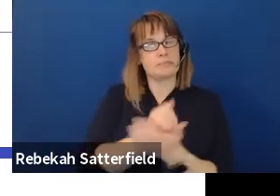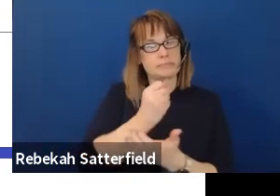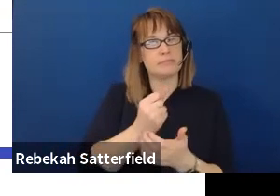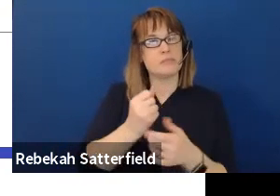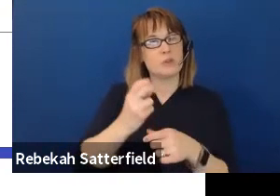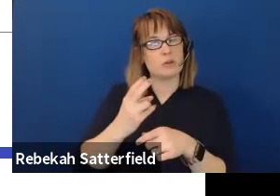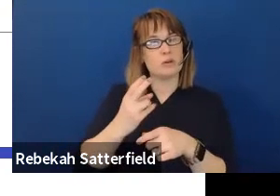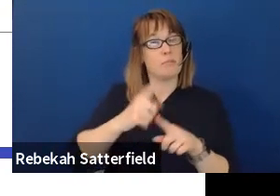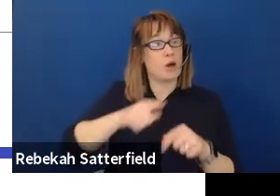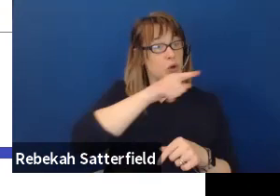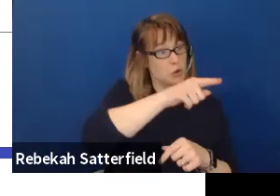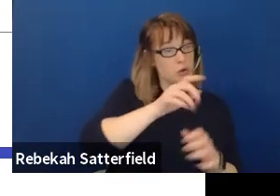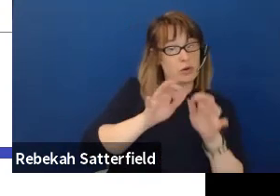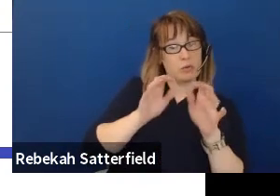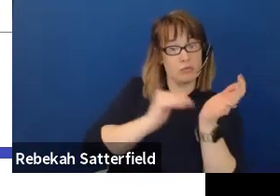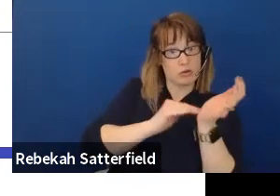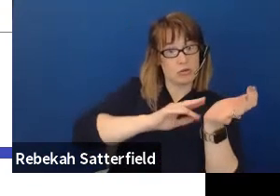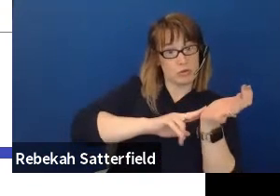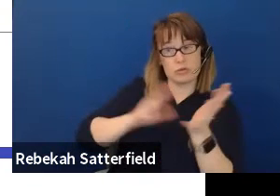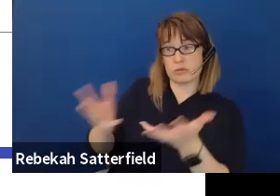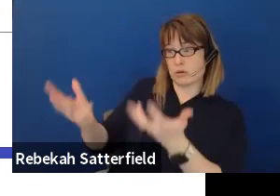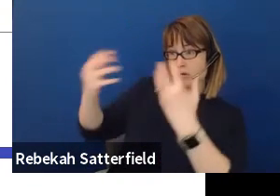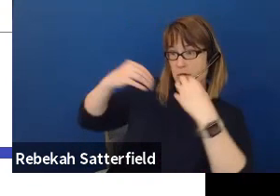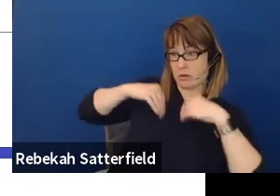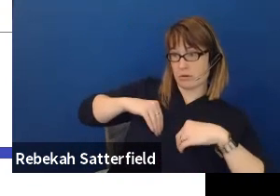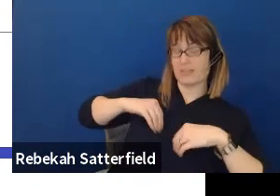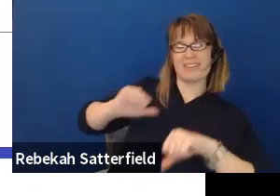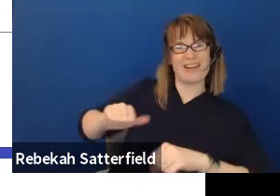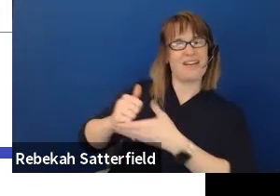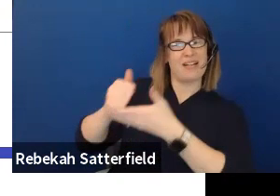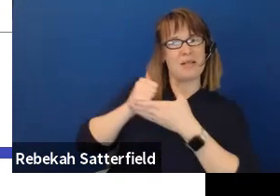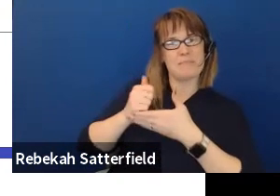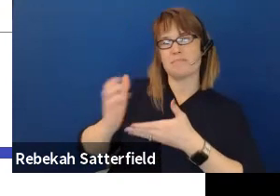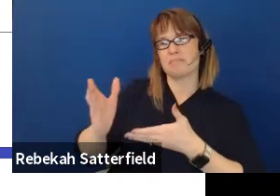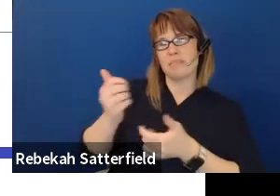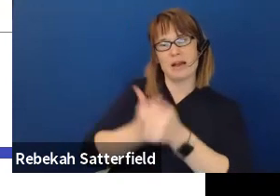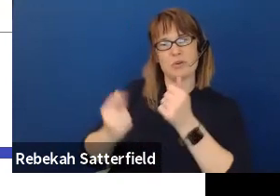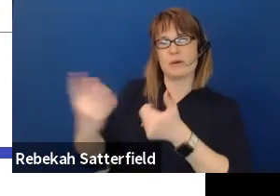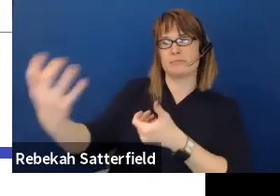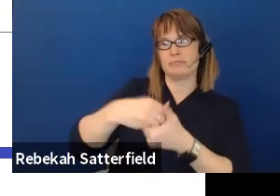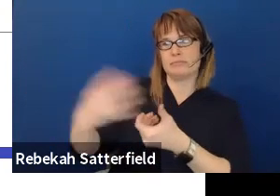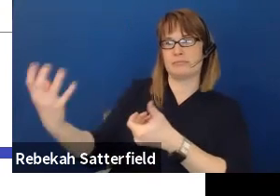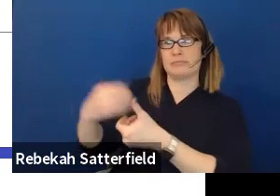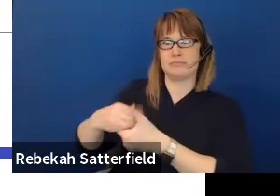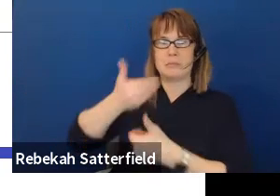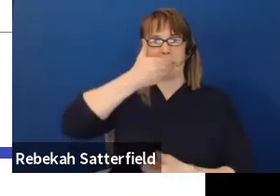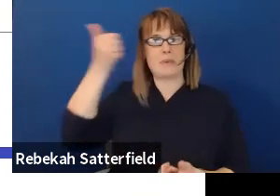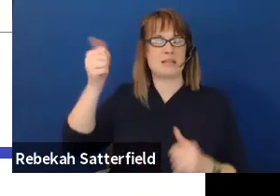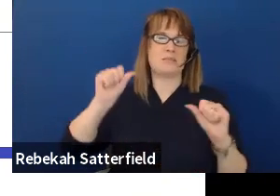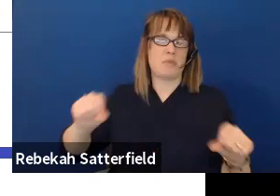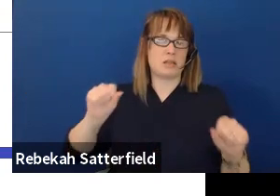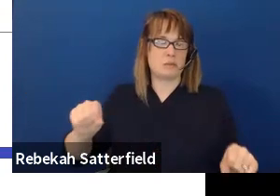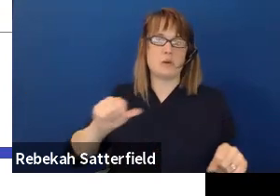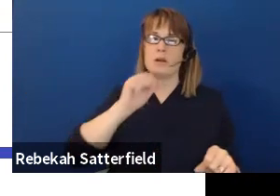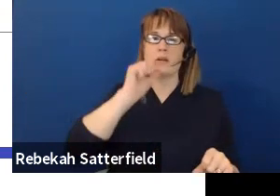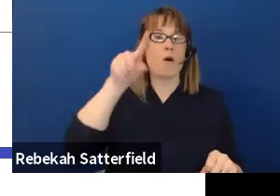a provider can really help you engage your LEP patients in the best way possible, not only during these